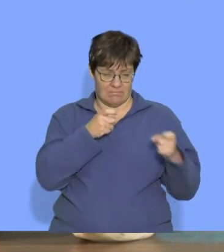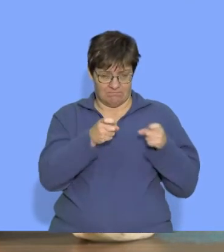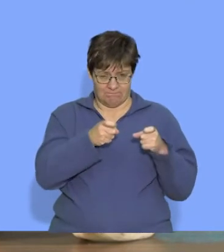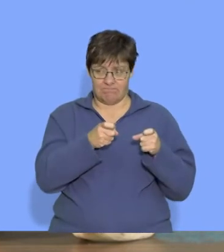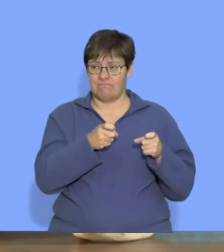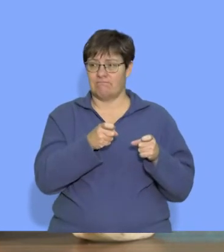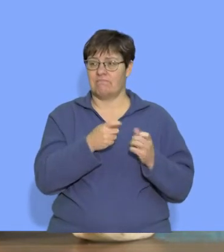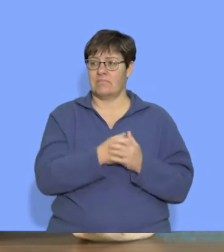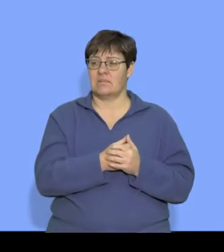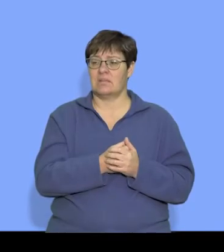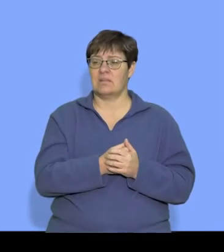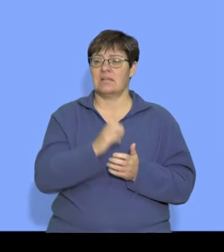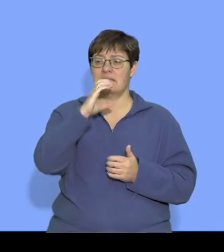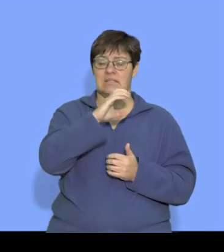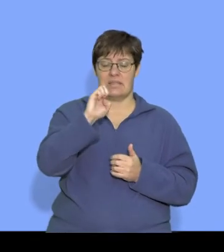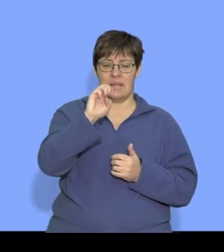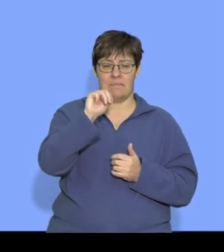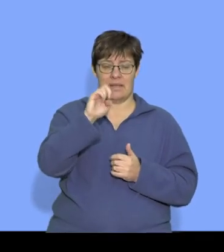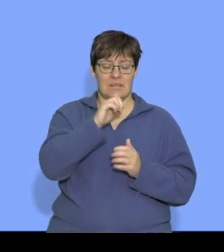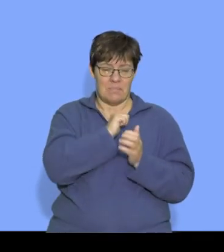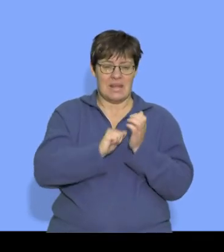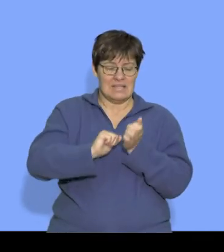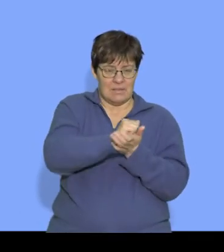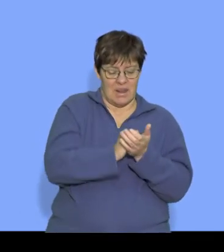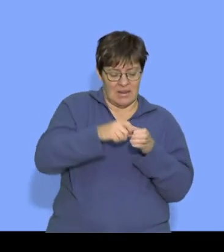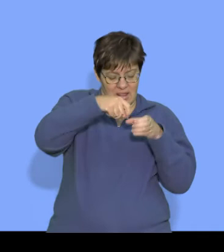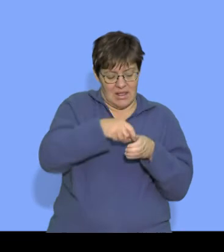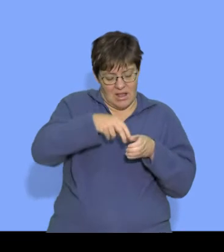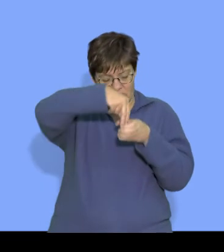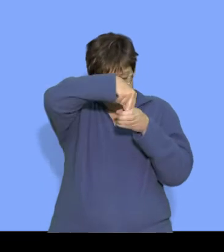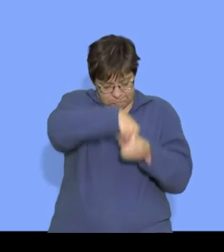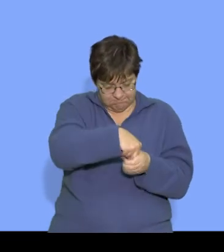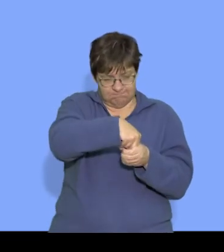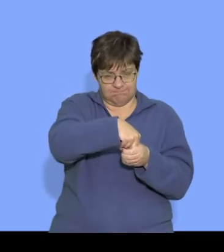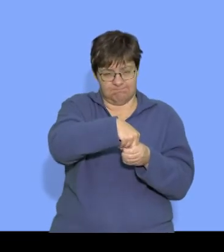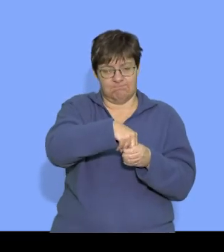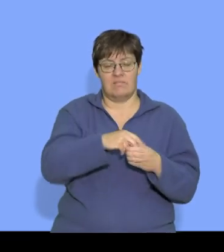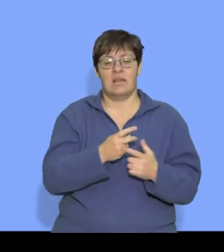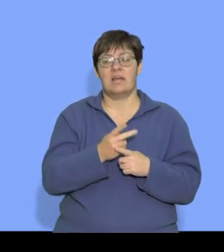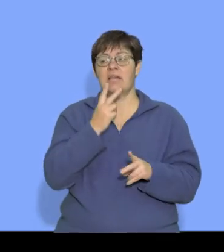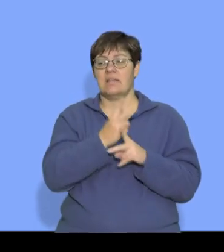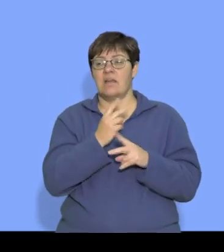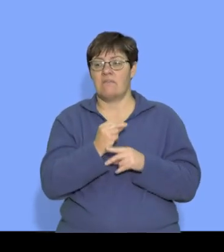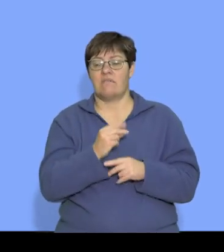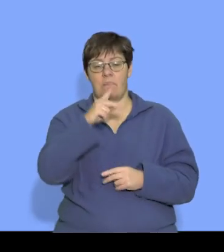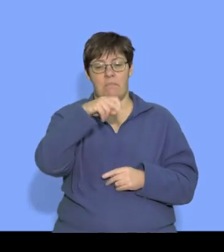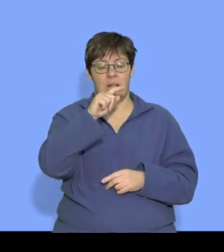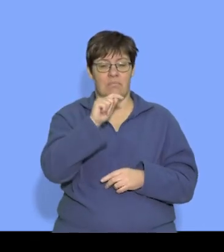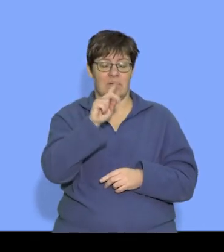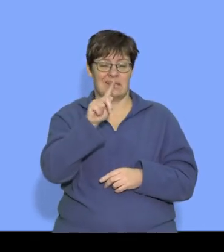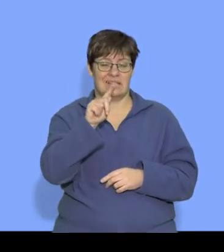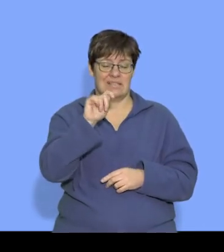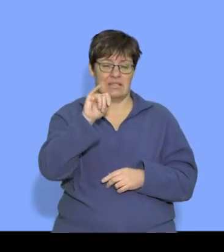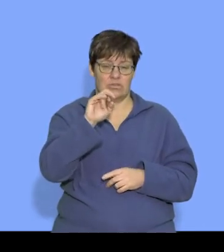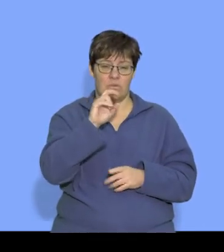teeth. You've got the cementum, which actually cements the teeth into the bed of the jaw. And you've got the pulp tissue,